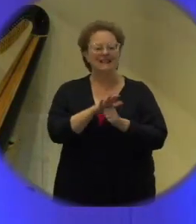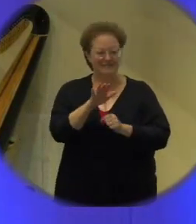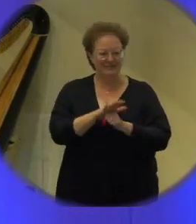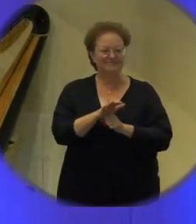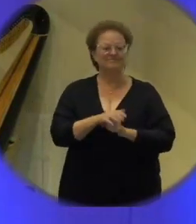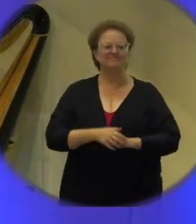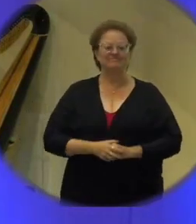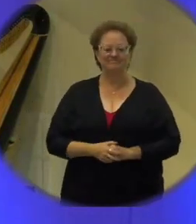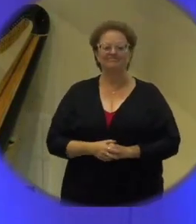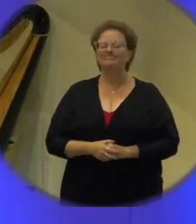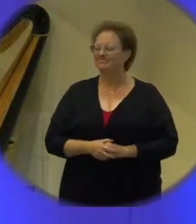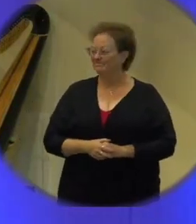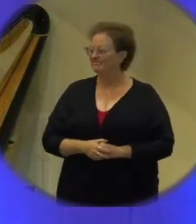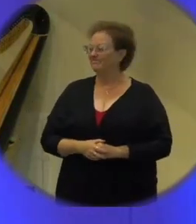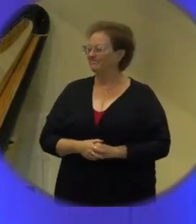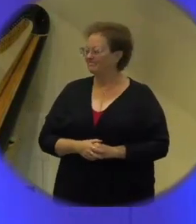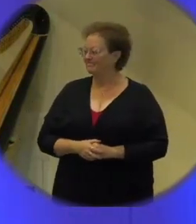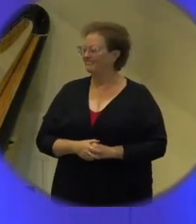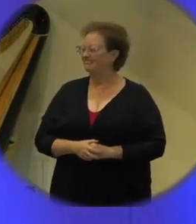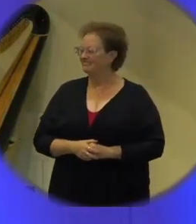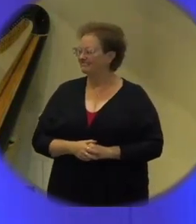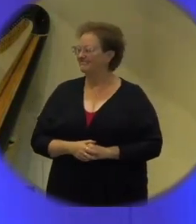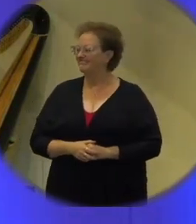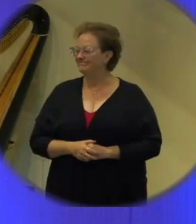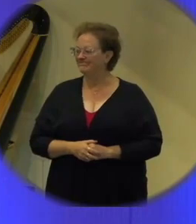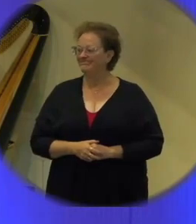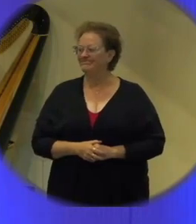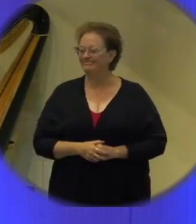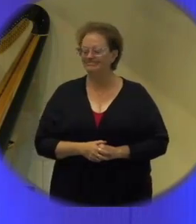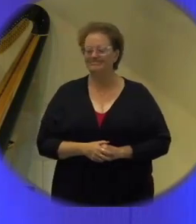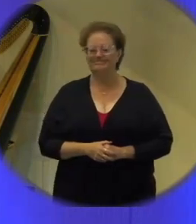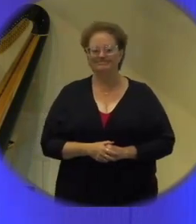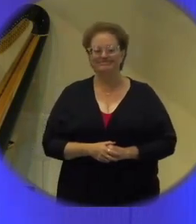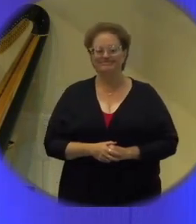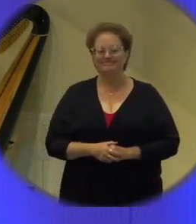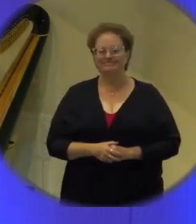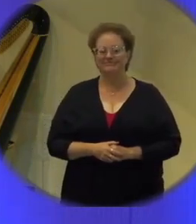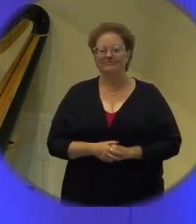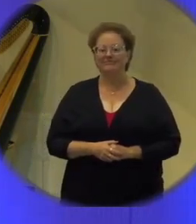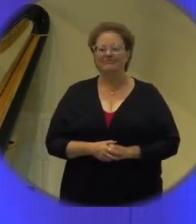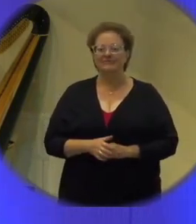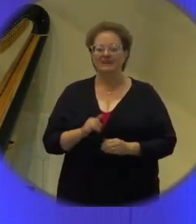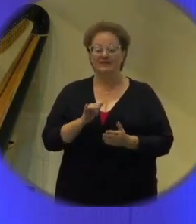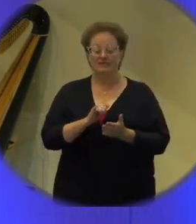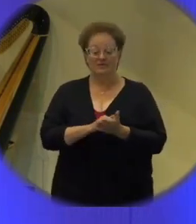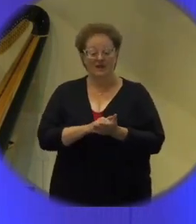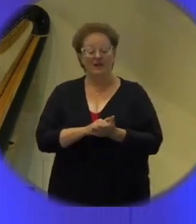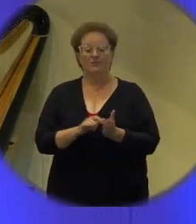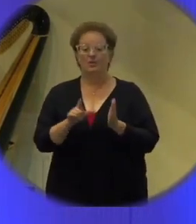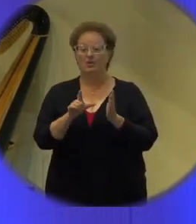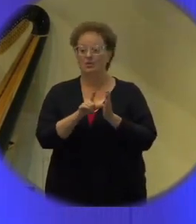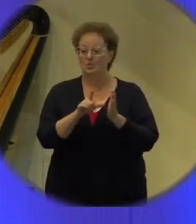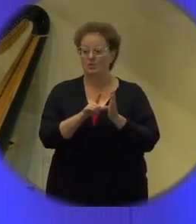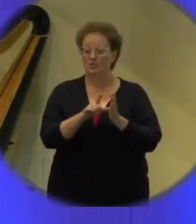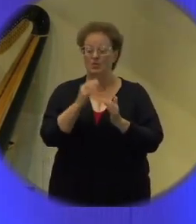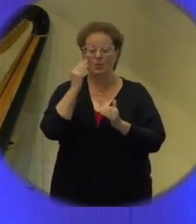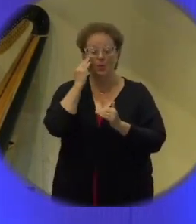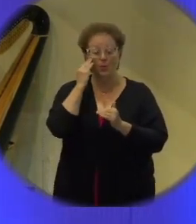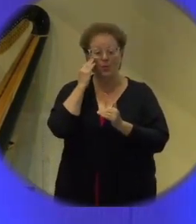enough. Amen. And that's what Esther knew. That's what Luther knew. And that's what we